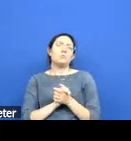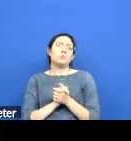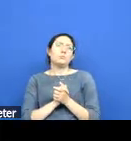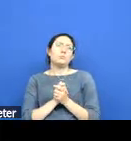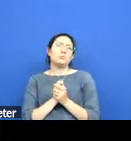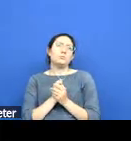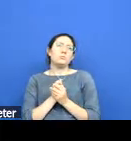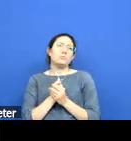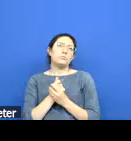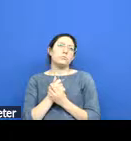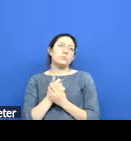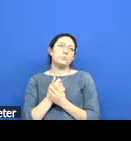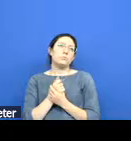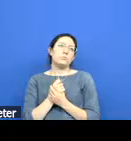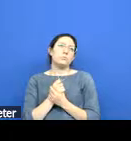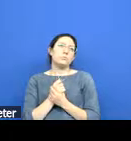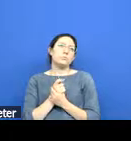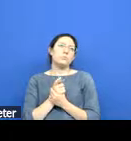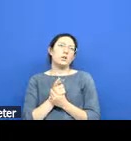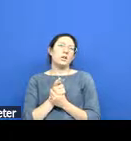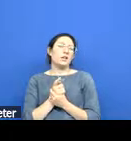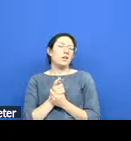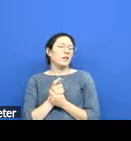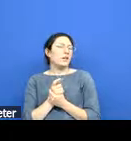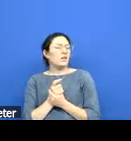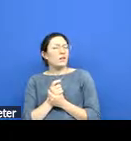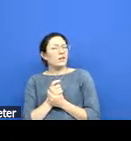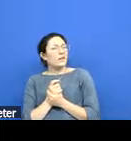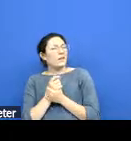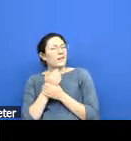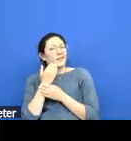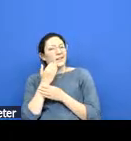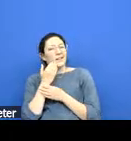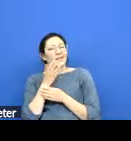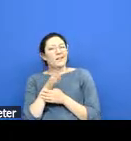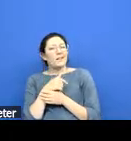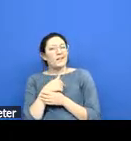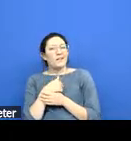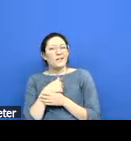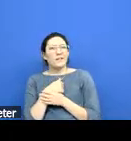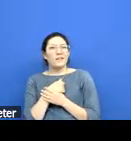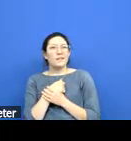Your average store? I don't have that. I would,